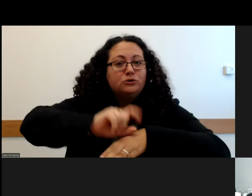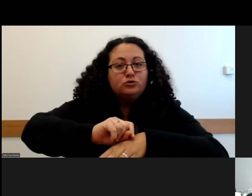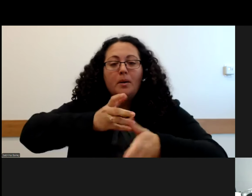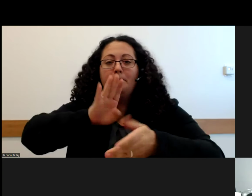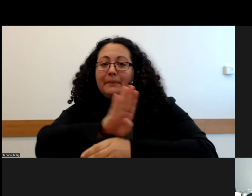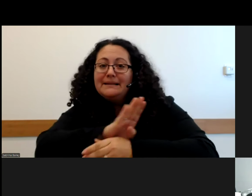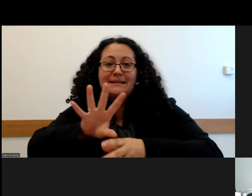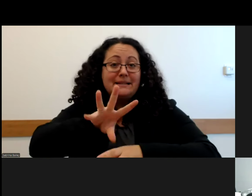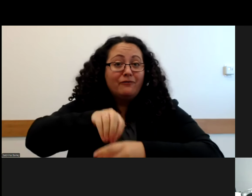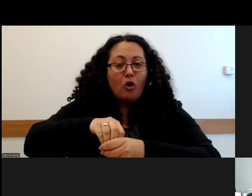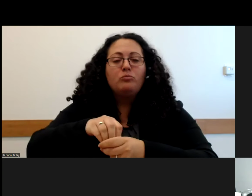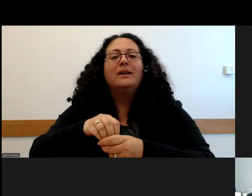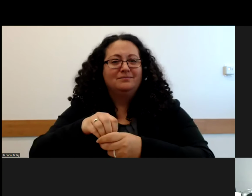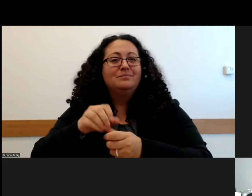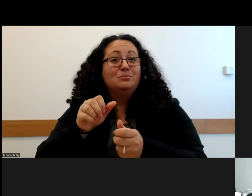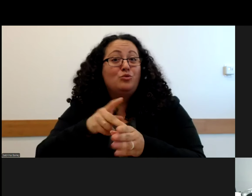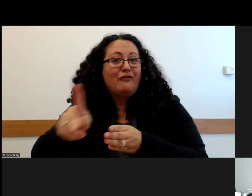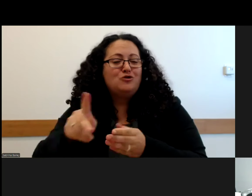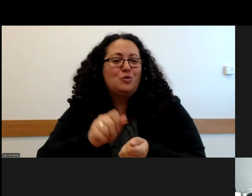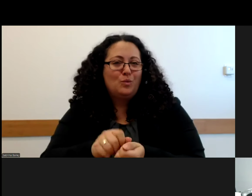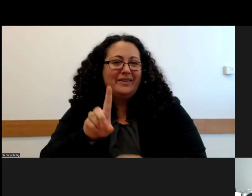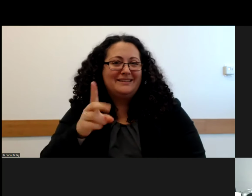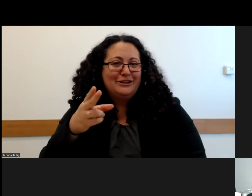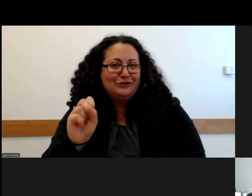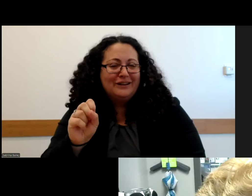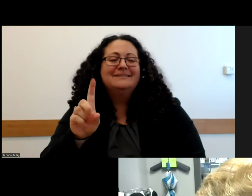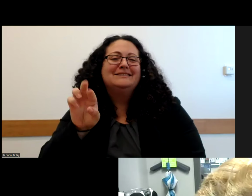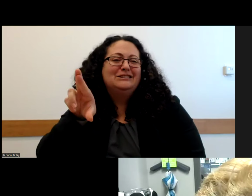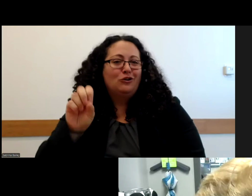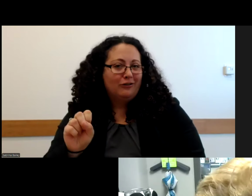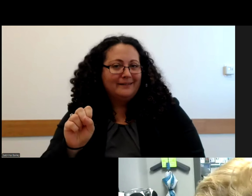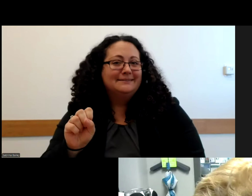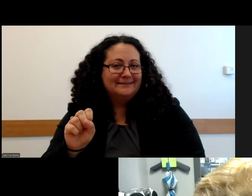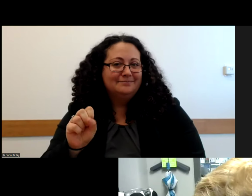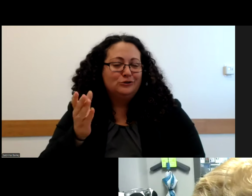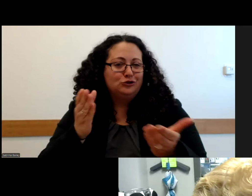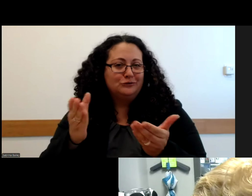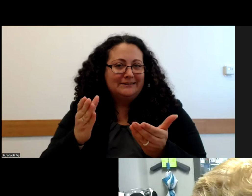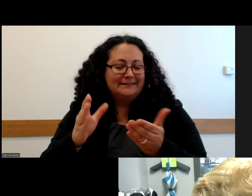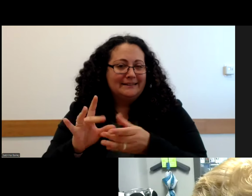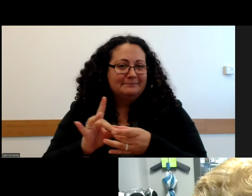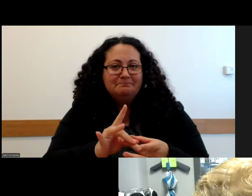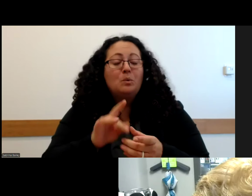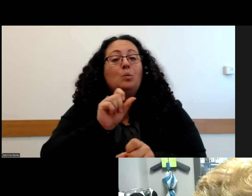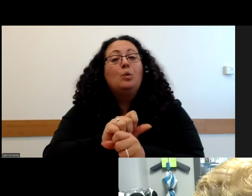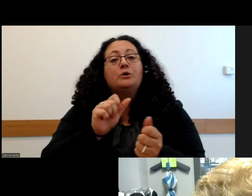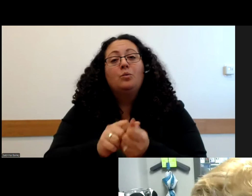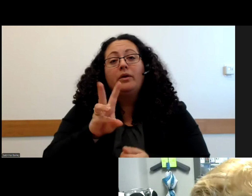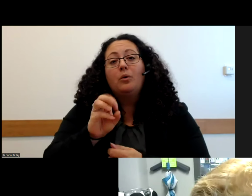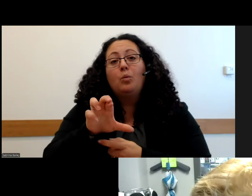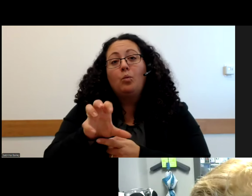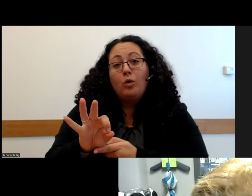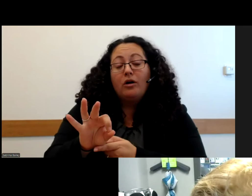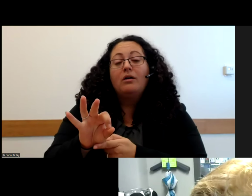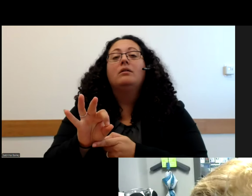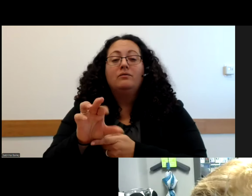engagement professional with the Department of Human Services, Division of Rehabilitation Services. She works with Workforce Innovation